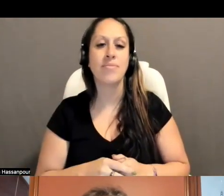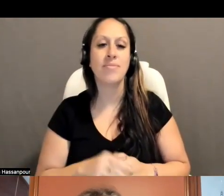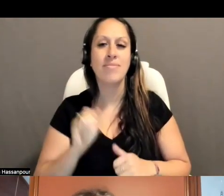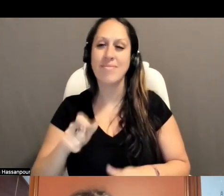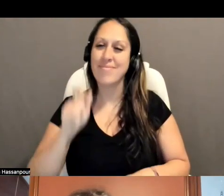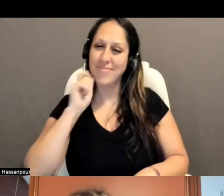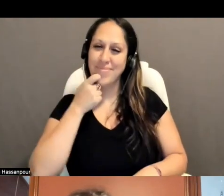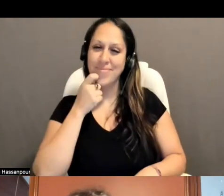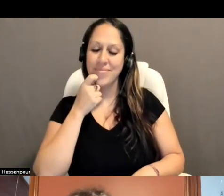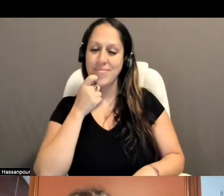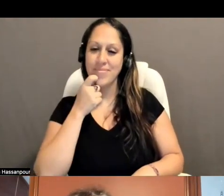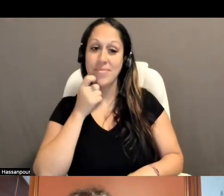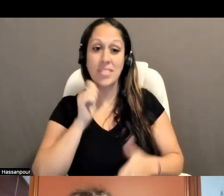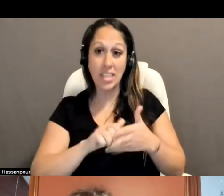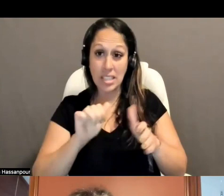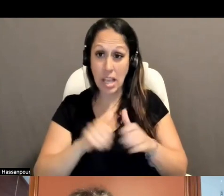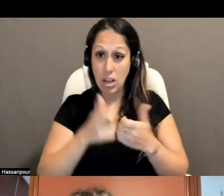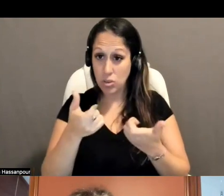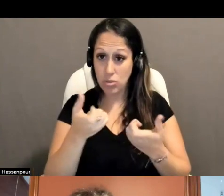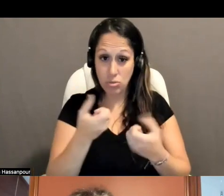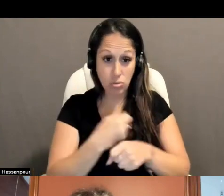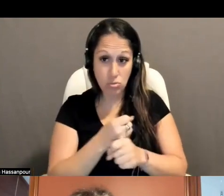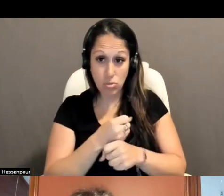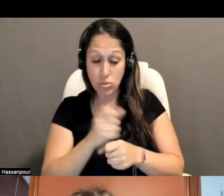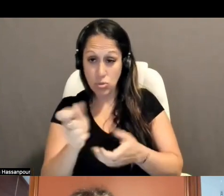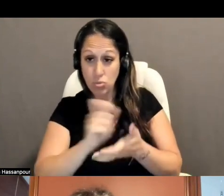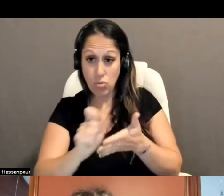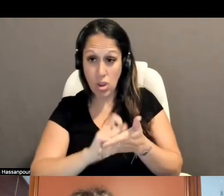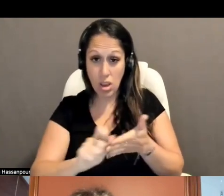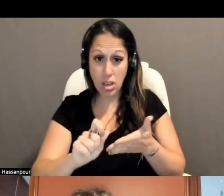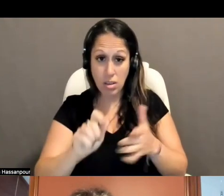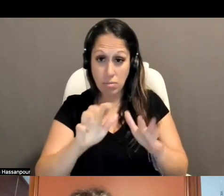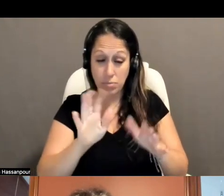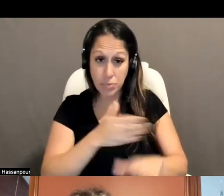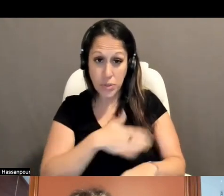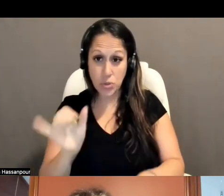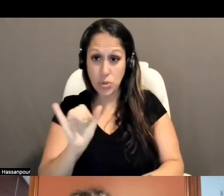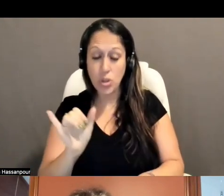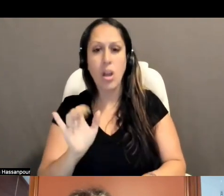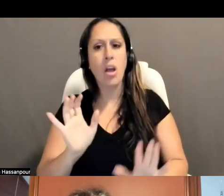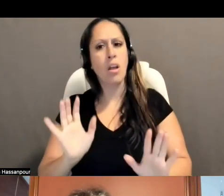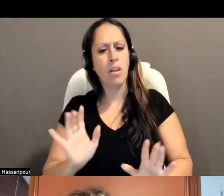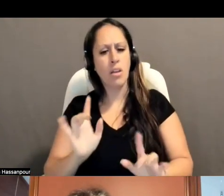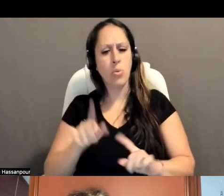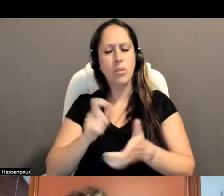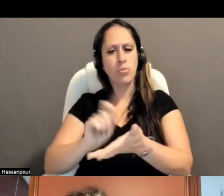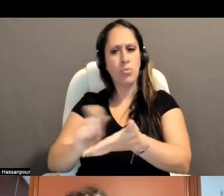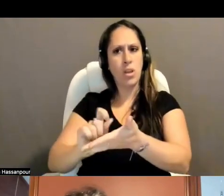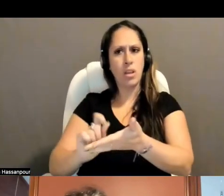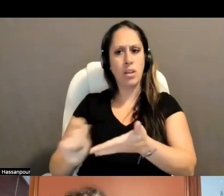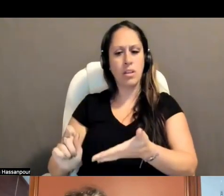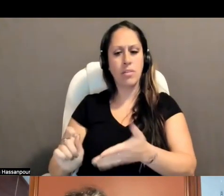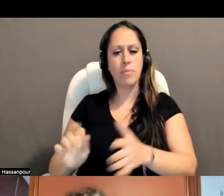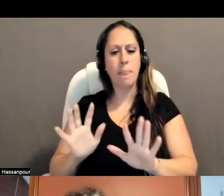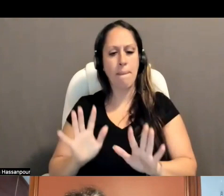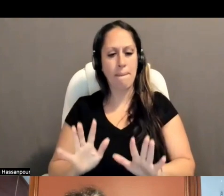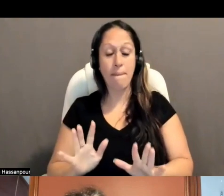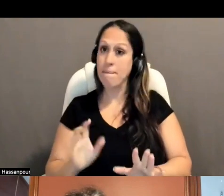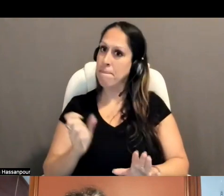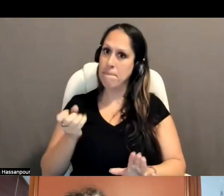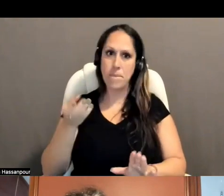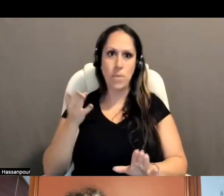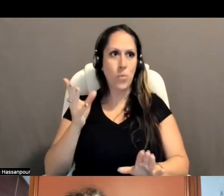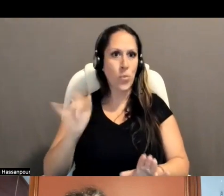neat. And is that how you compose pieces as well? Oh, when it comes to composing, oh boy, I